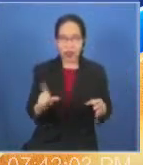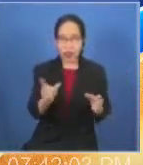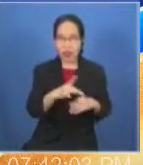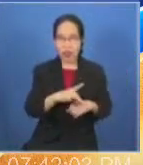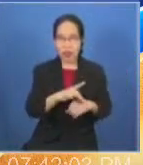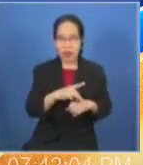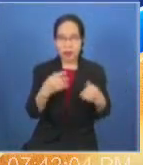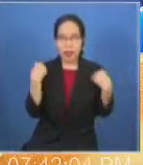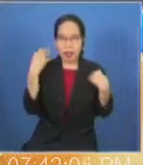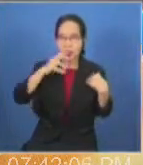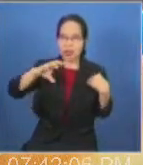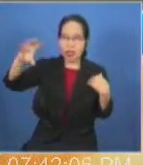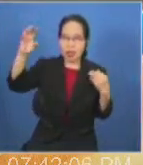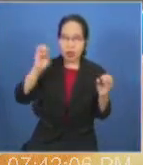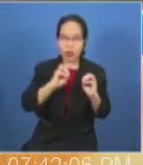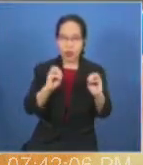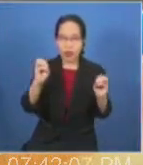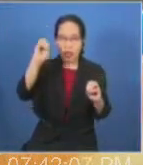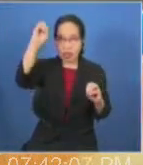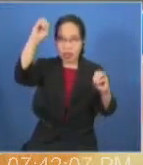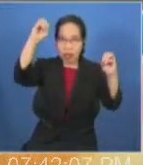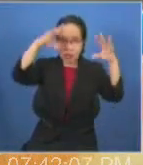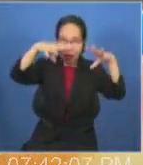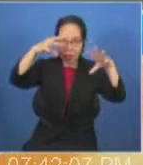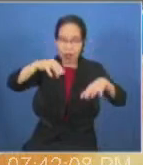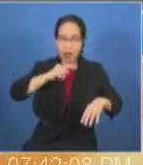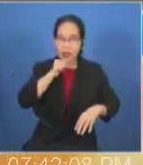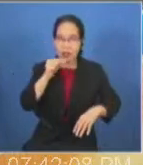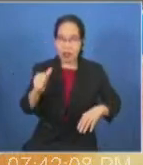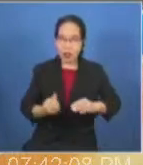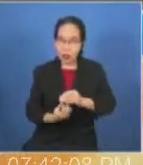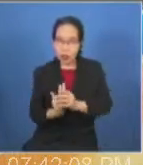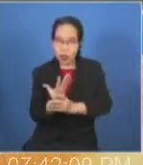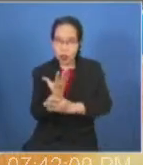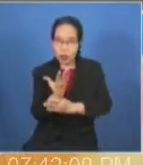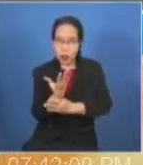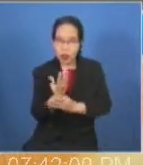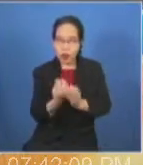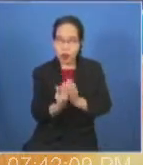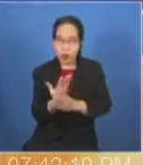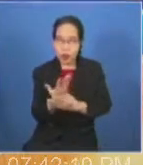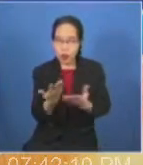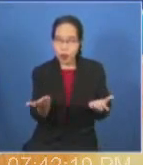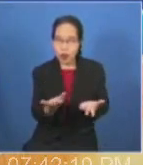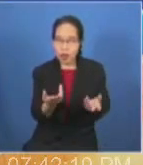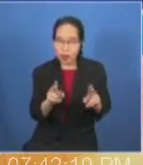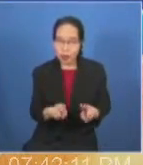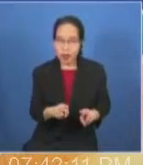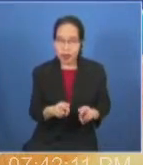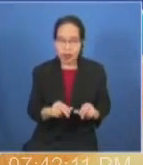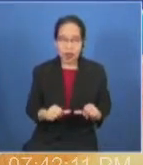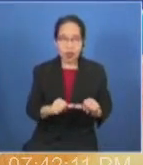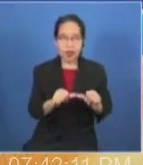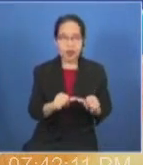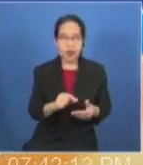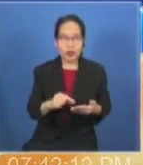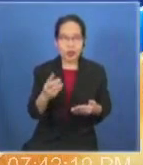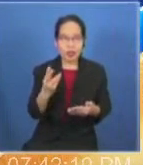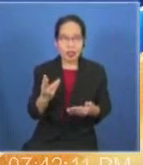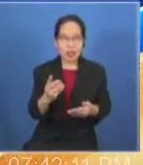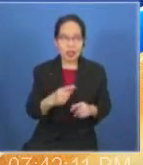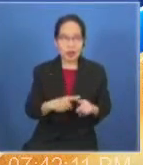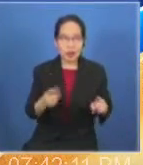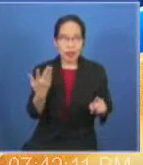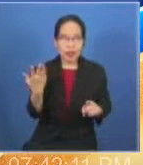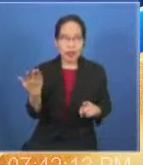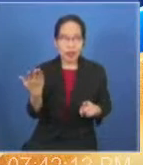has not caused it to rain. There was the sun, but no rain, so no plant will grow. What happened? Let us continue to